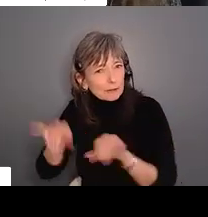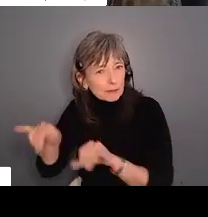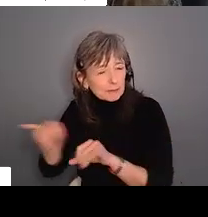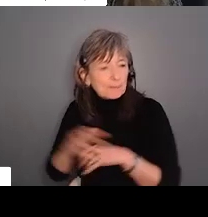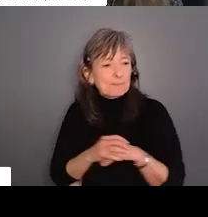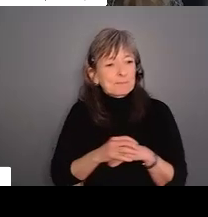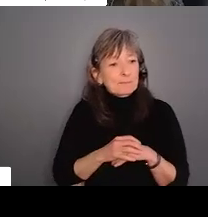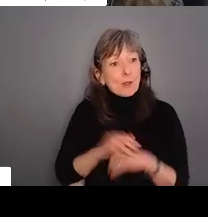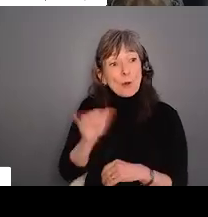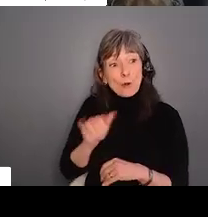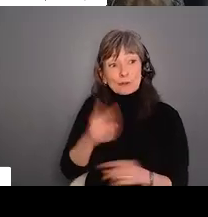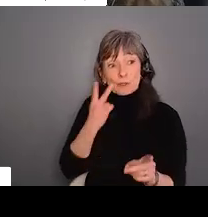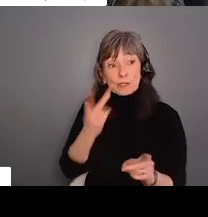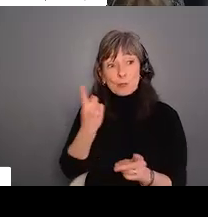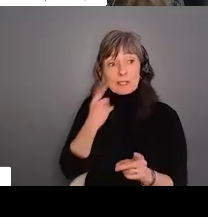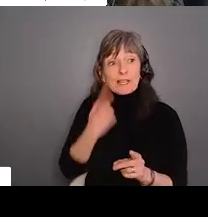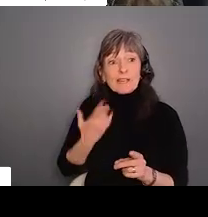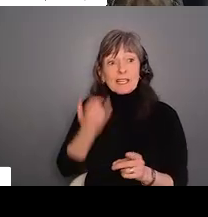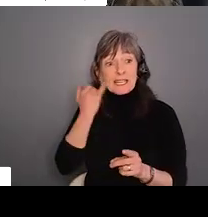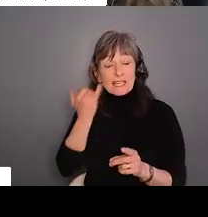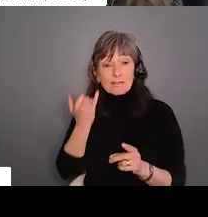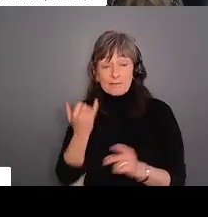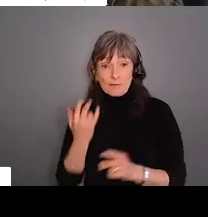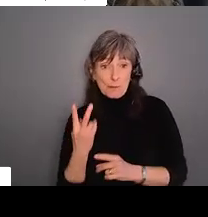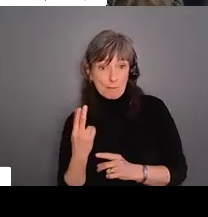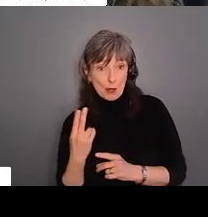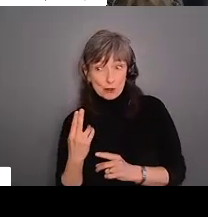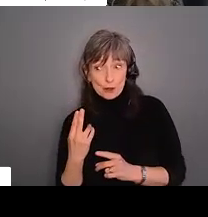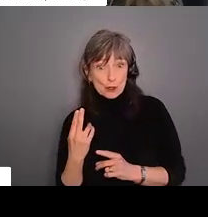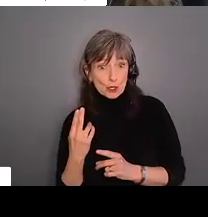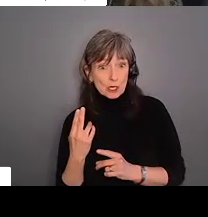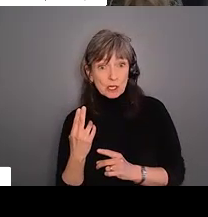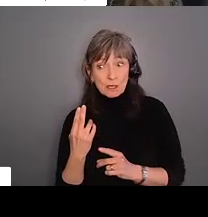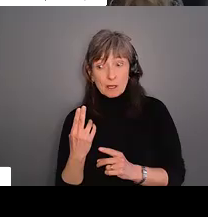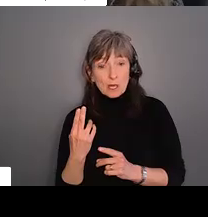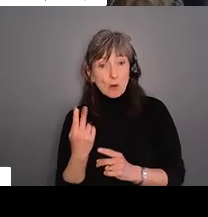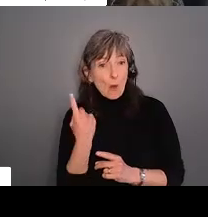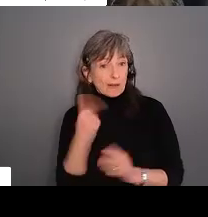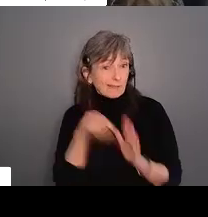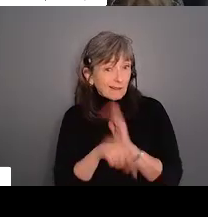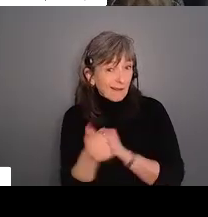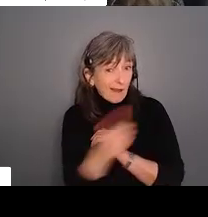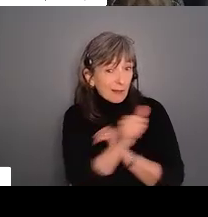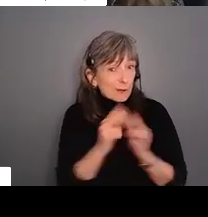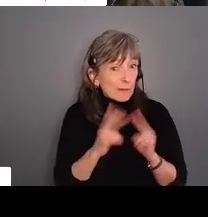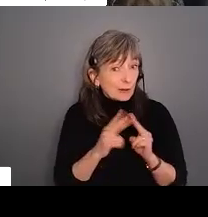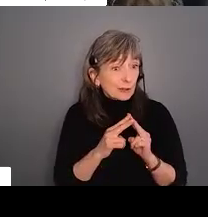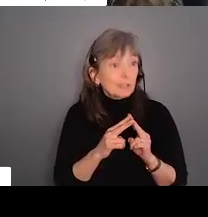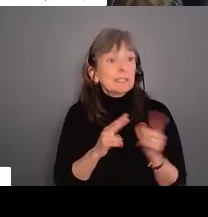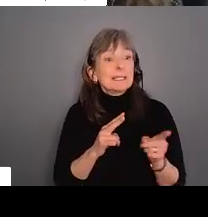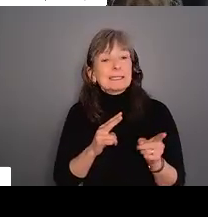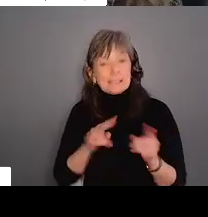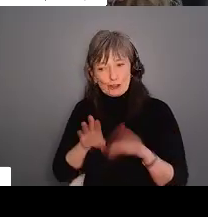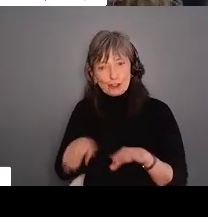have a chapter on children in the aftermath of intimate partner homicide. As Liz mentioned, many children are affected by intimate partner violence and